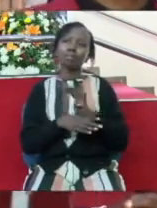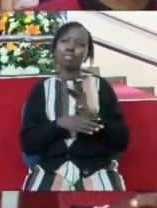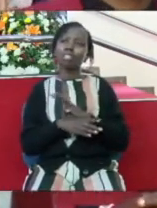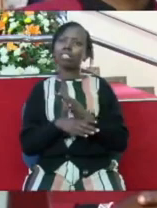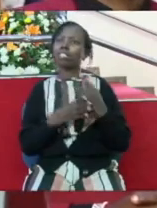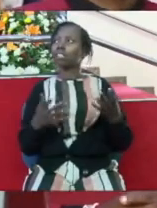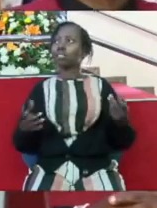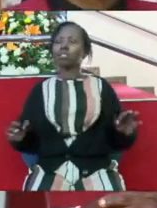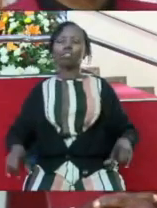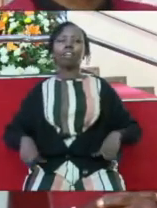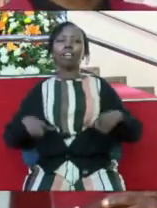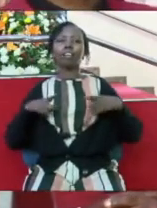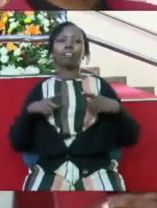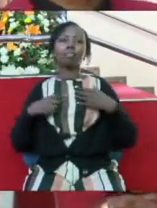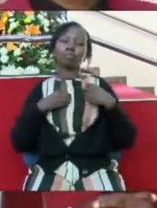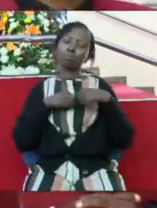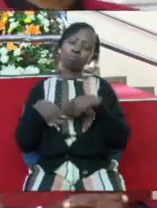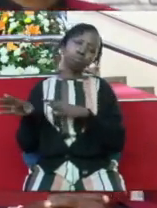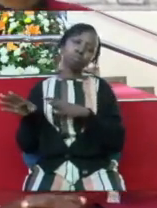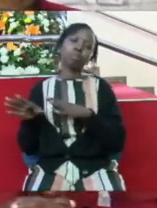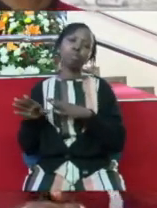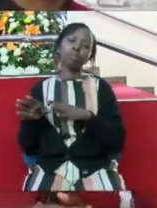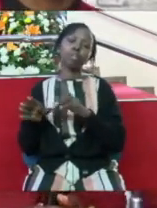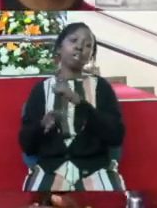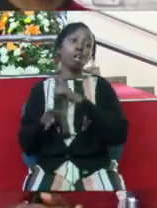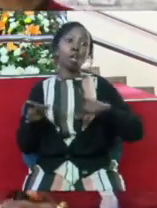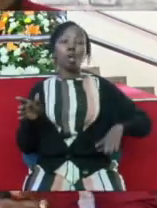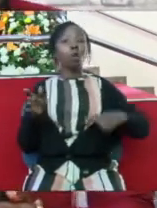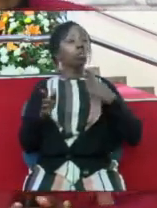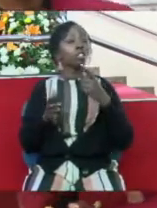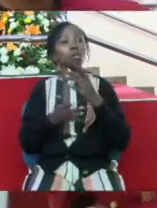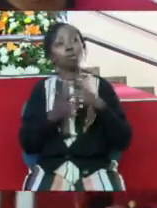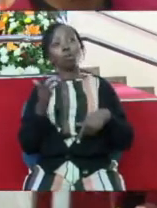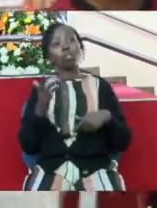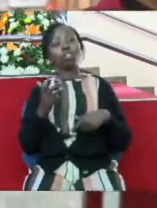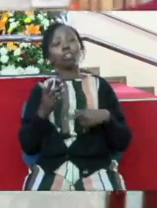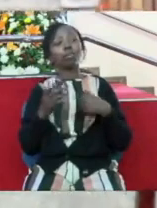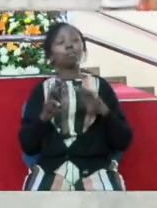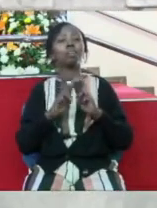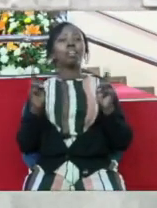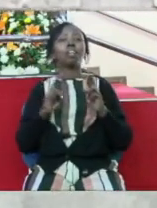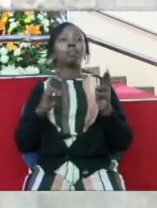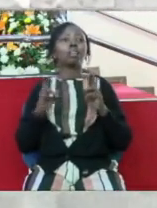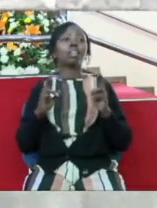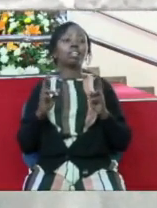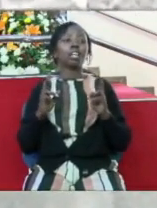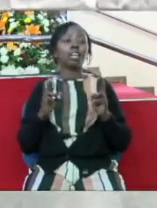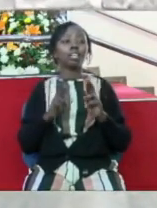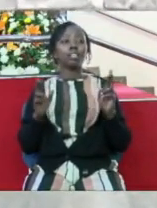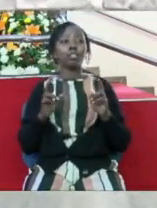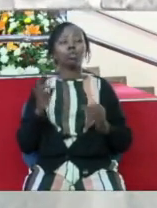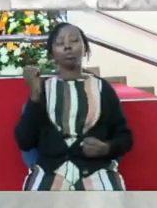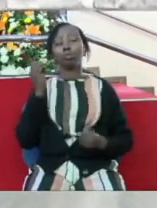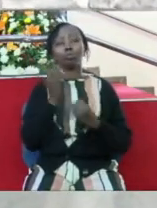za maisha. I have lost it. Nimeipoteza. The Lord is saying, Bwana anasema, I am ready to revive your life. Niko hapa